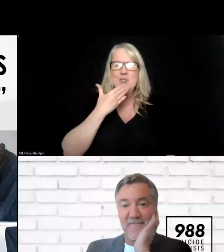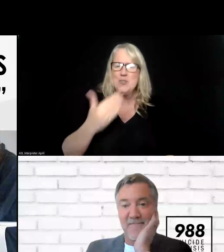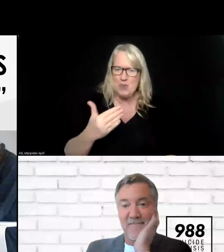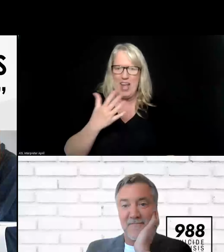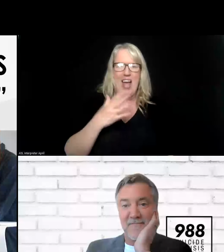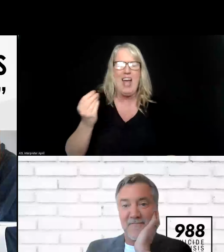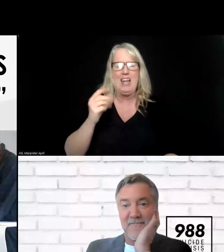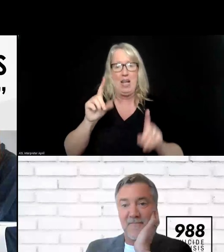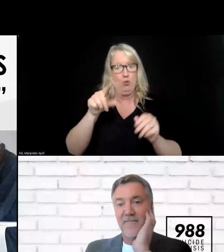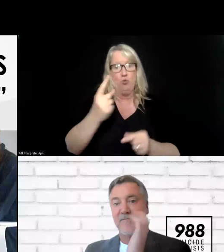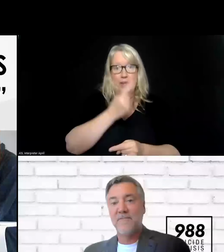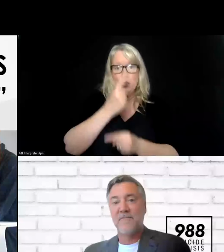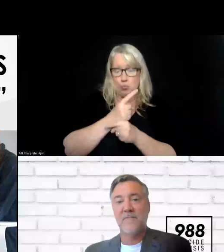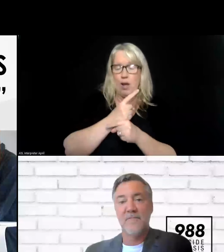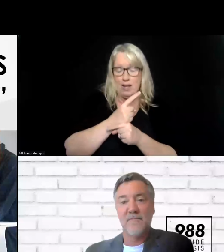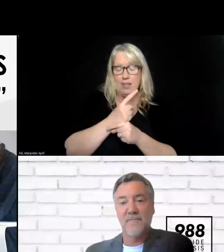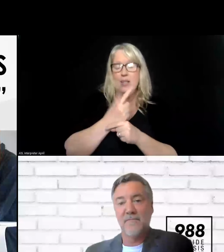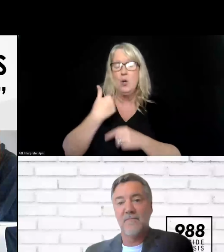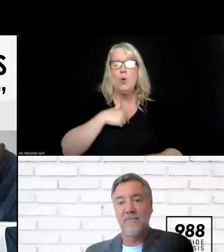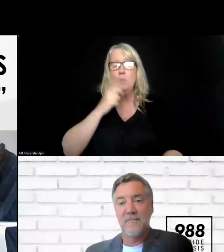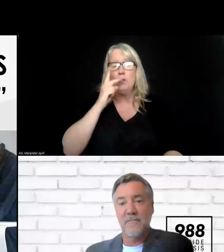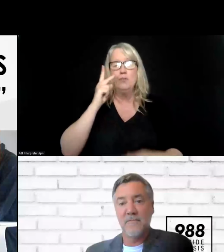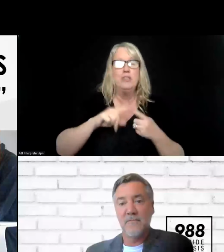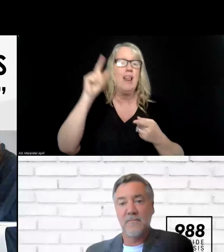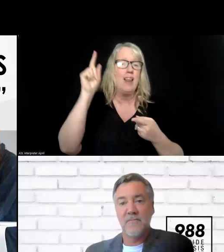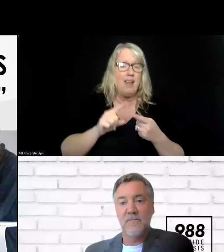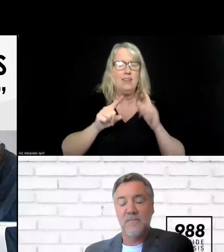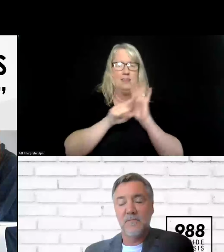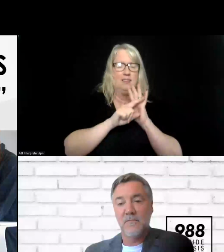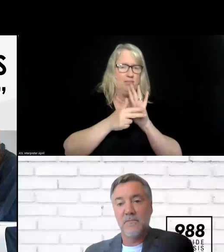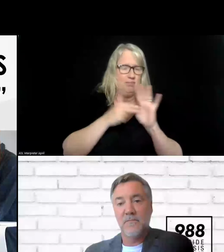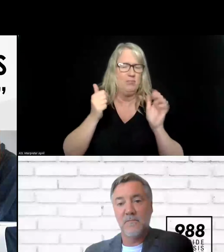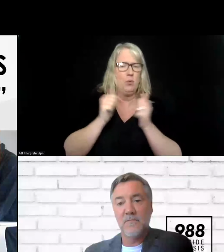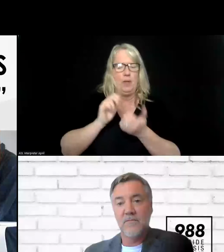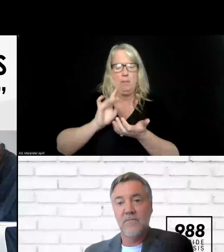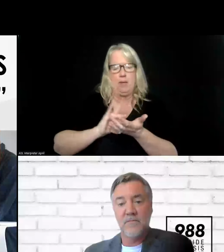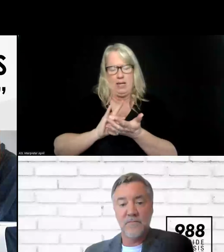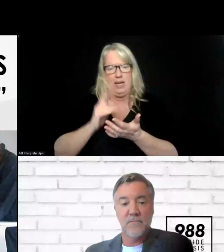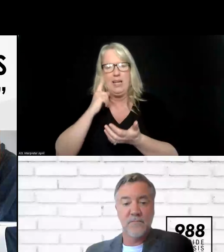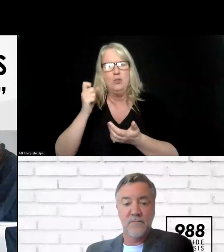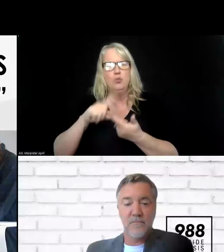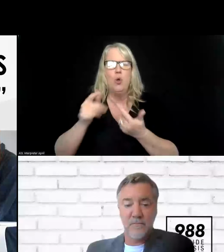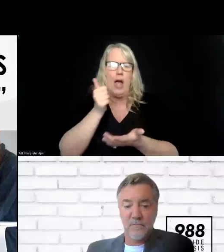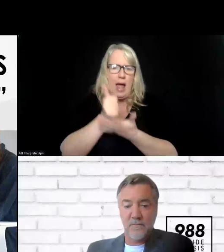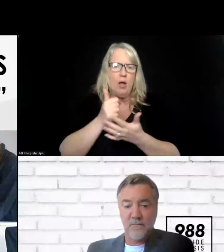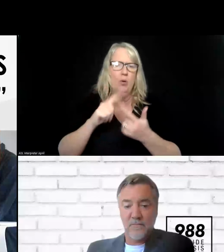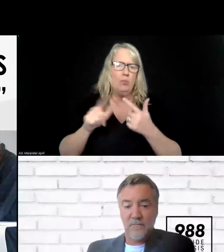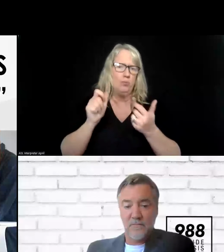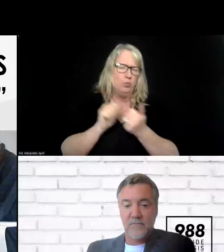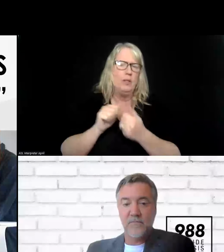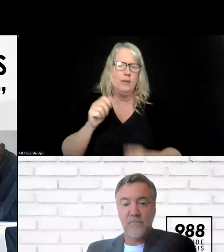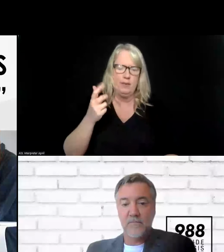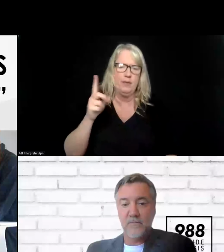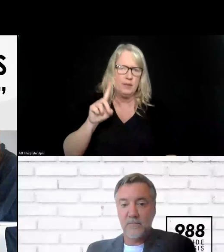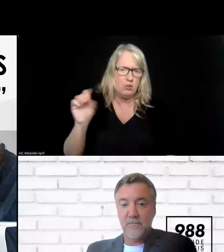do think you're right. We are seeing less stigma around medication use to help address substance use disorder. So